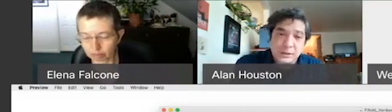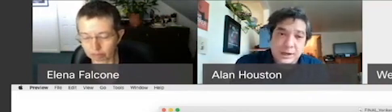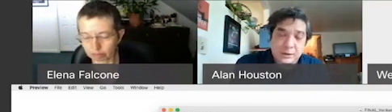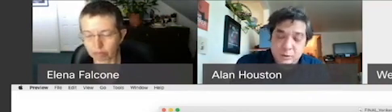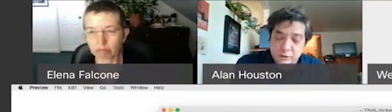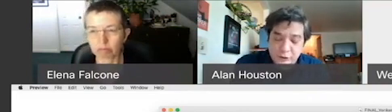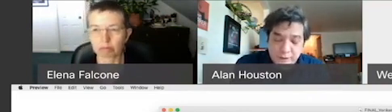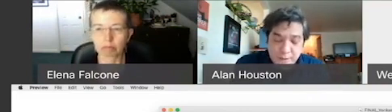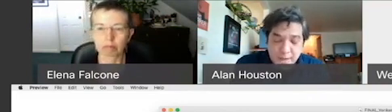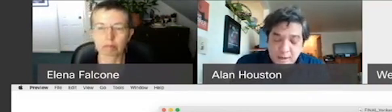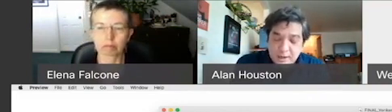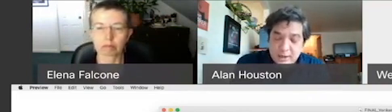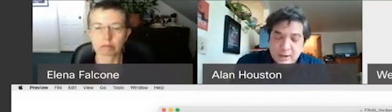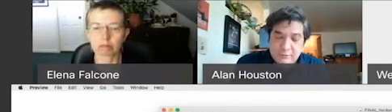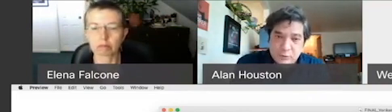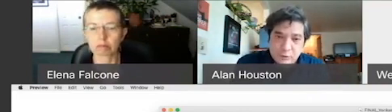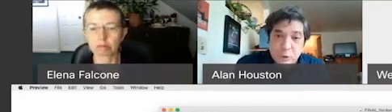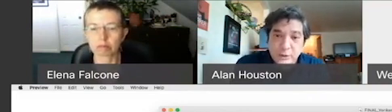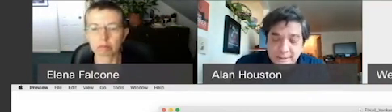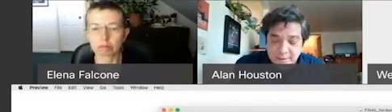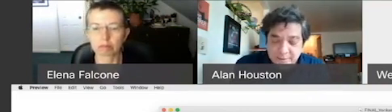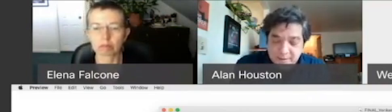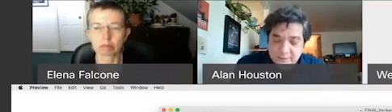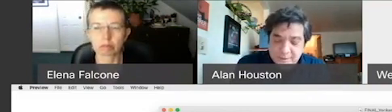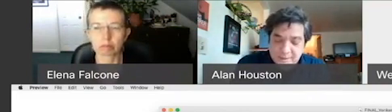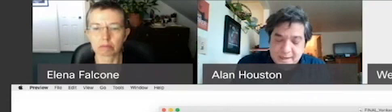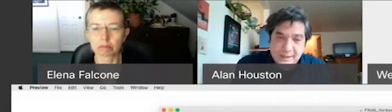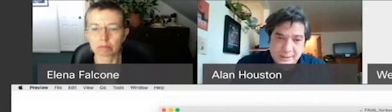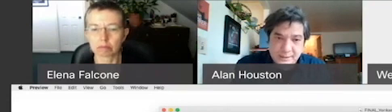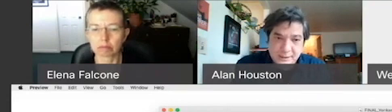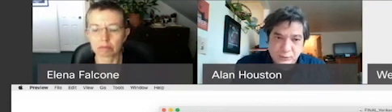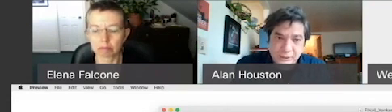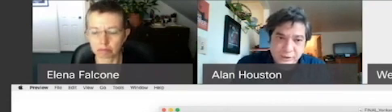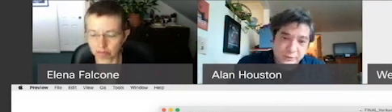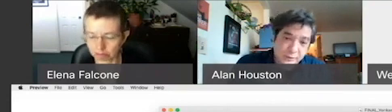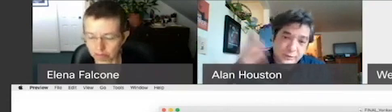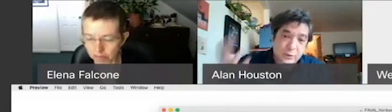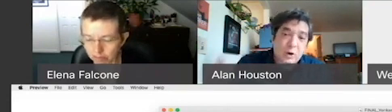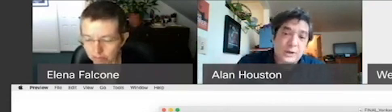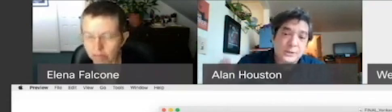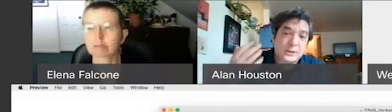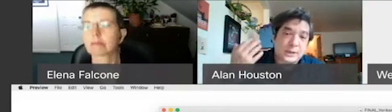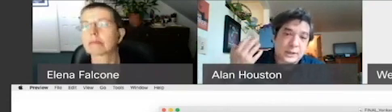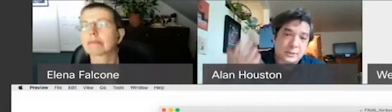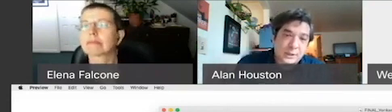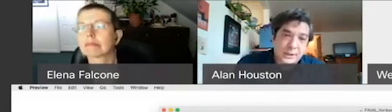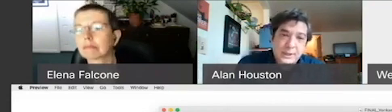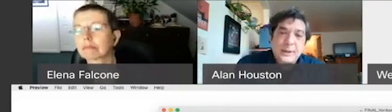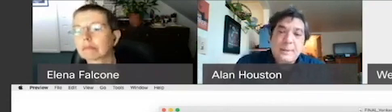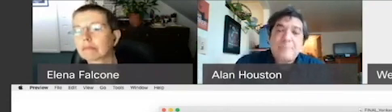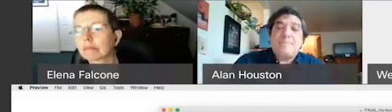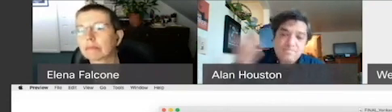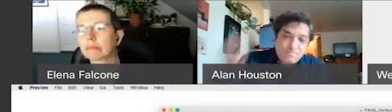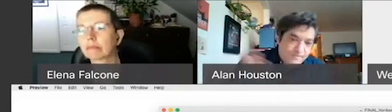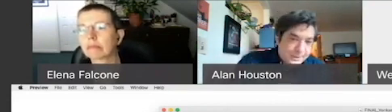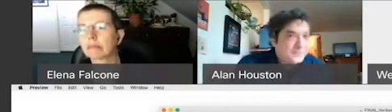foundationforypl.org, for more details about the event and to register. There is no cost, but it